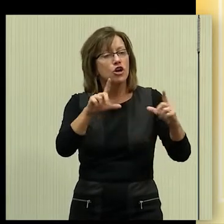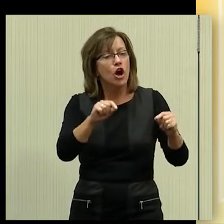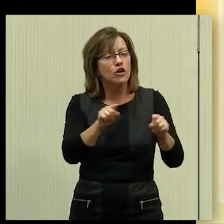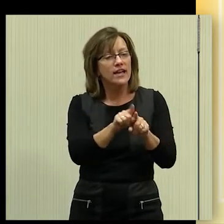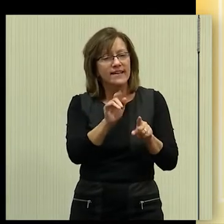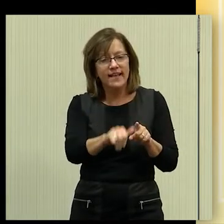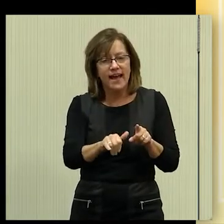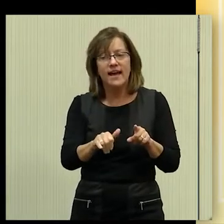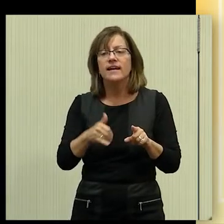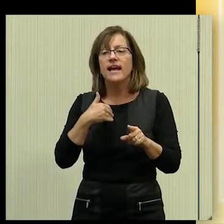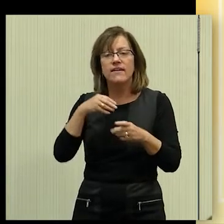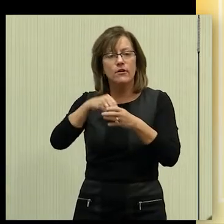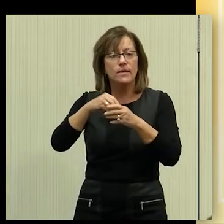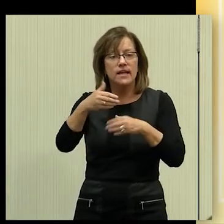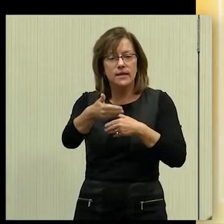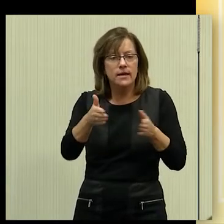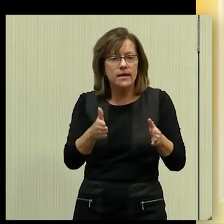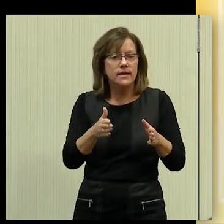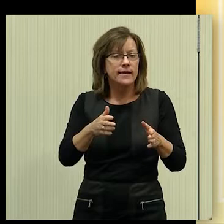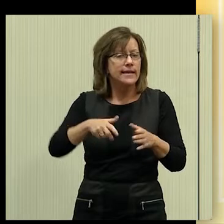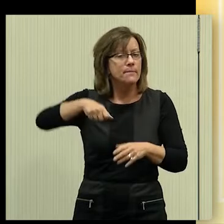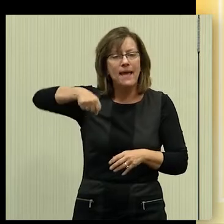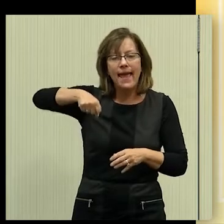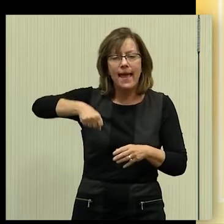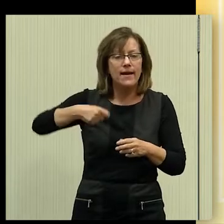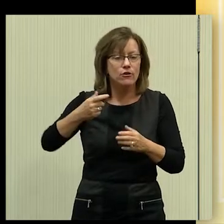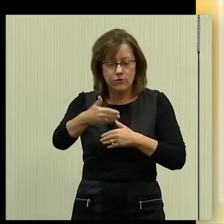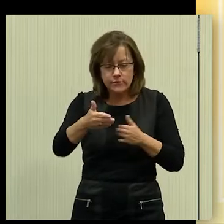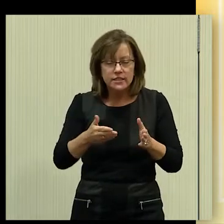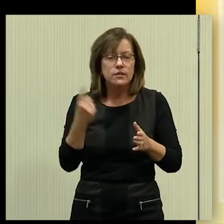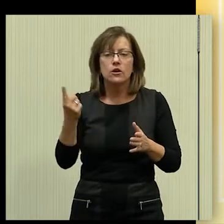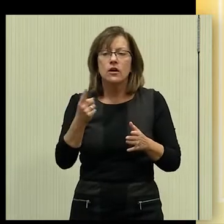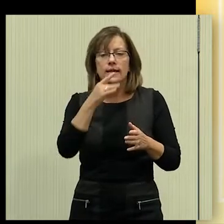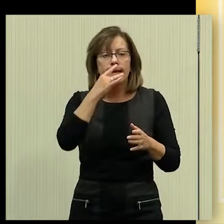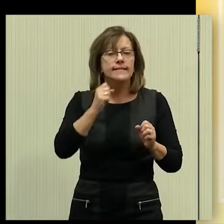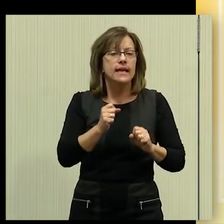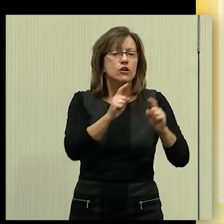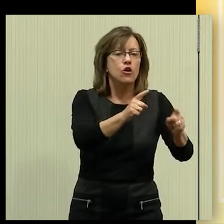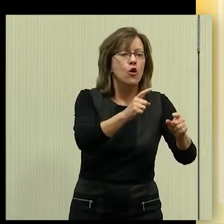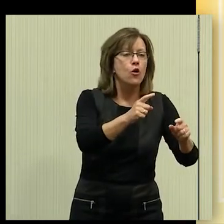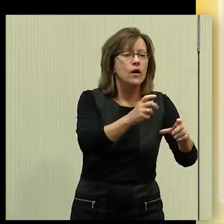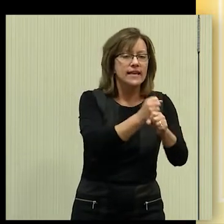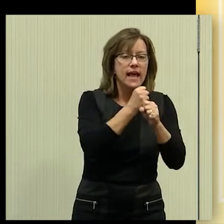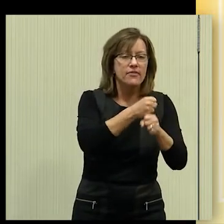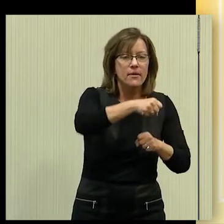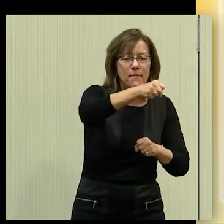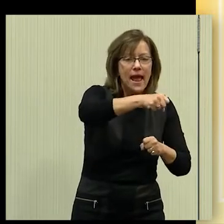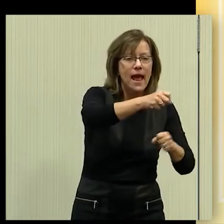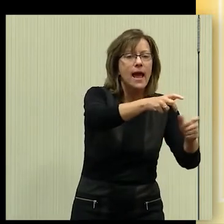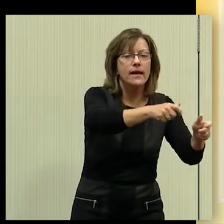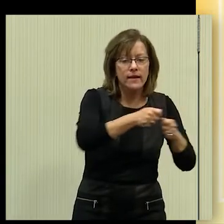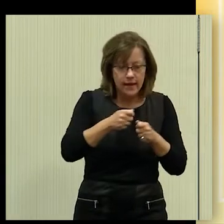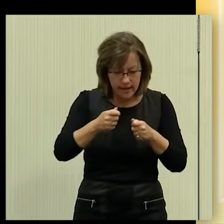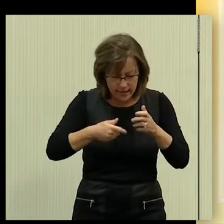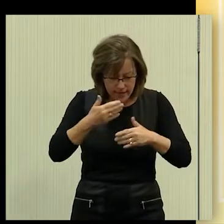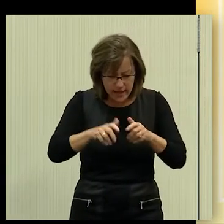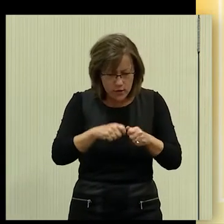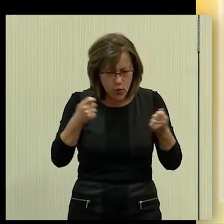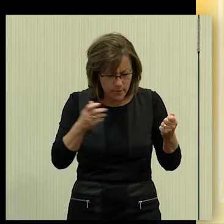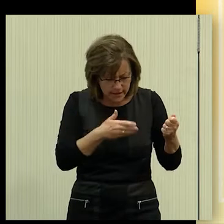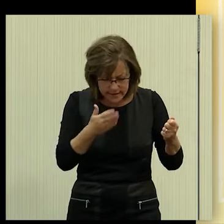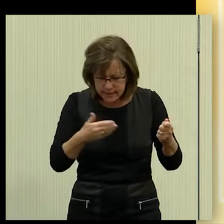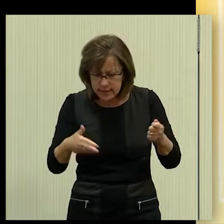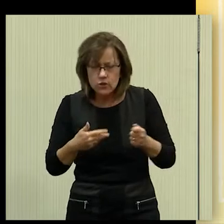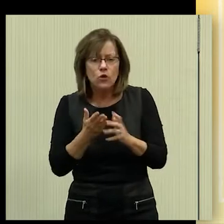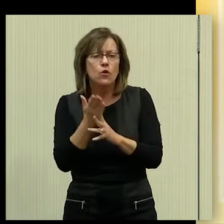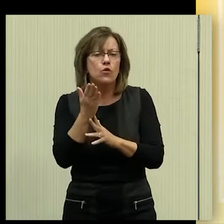and have them in a kit, like in a bag, where kids can go get the solution kit and then go through them with the visual